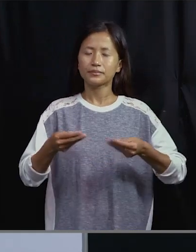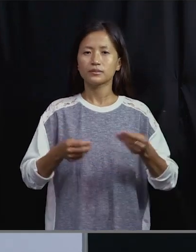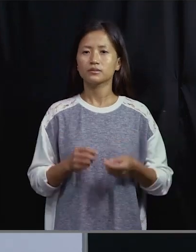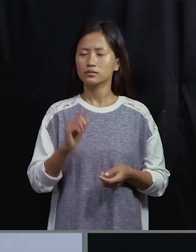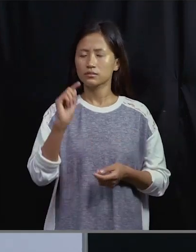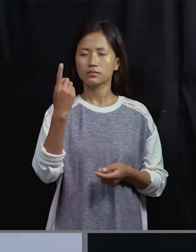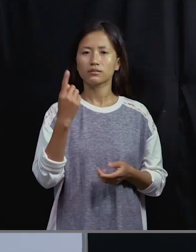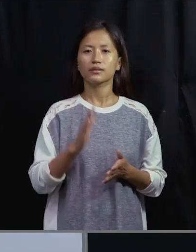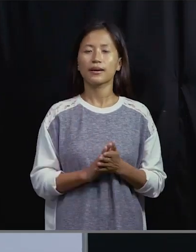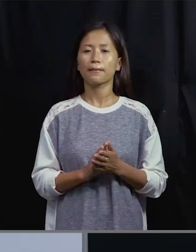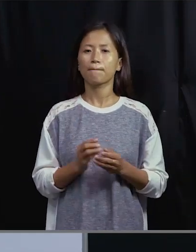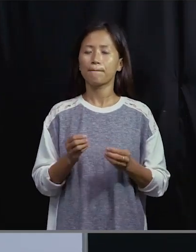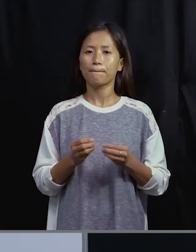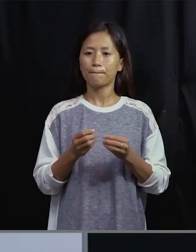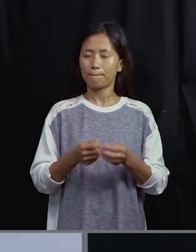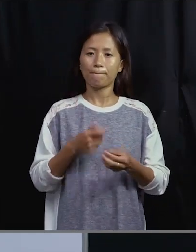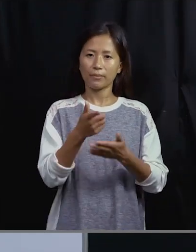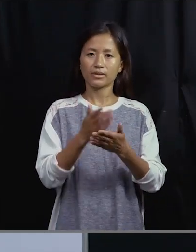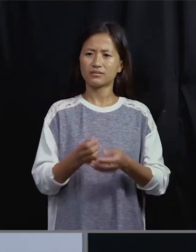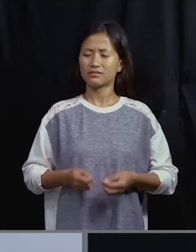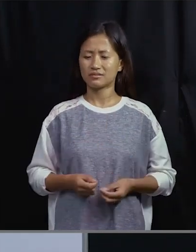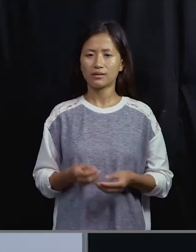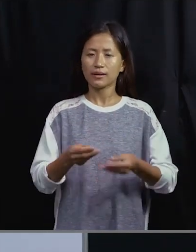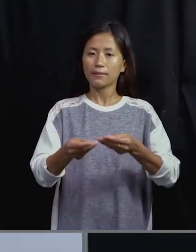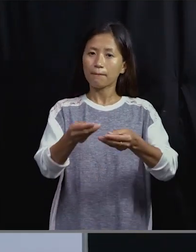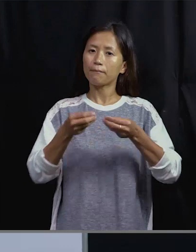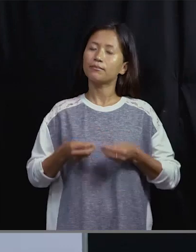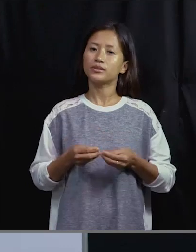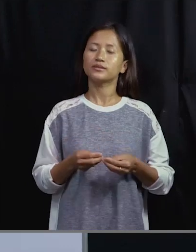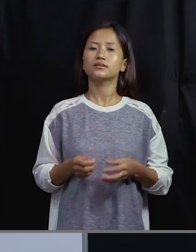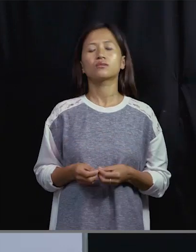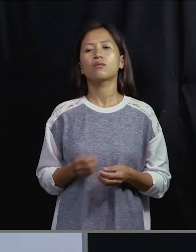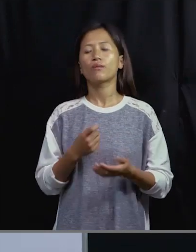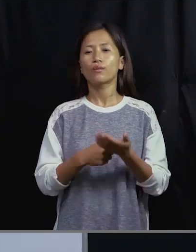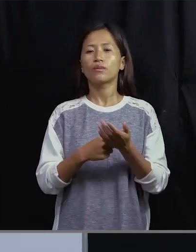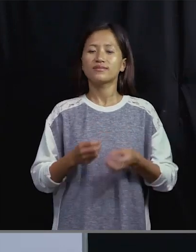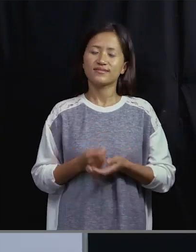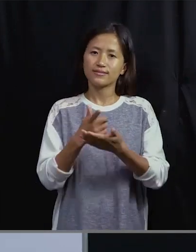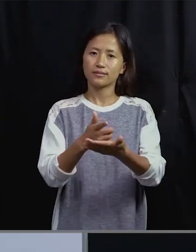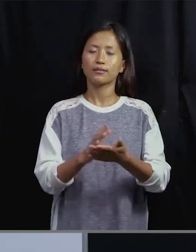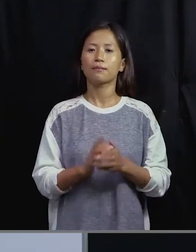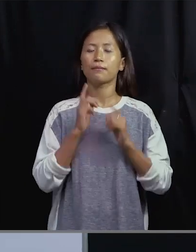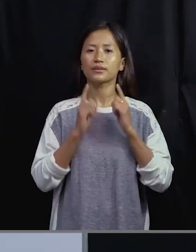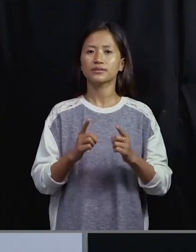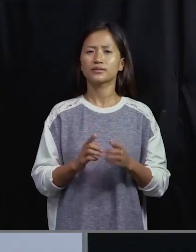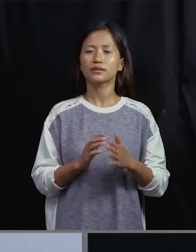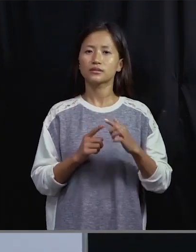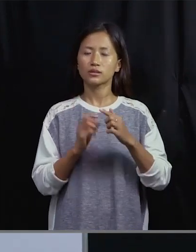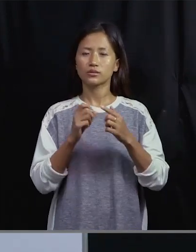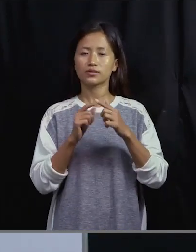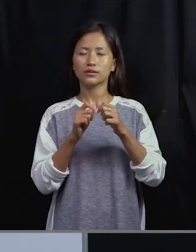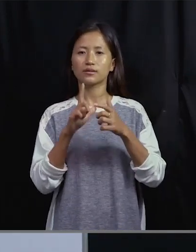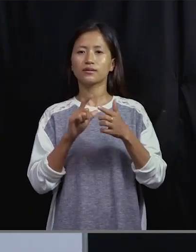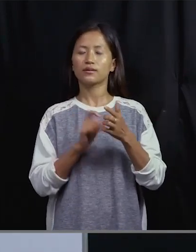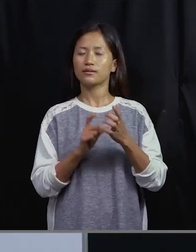only about buying and selling of goods. Okay, business is not only about purchase and sell, but business is the total activities